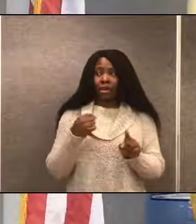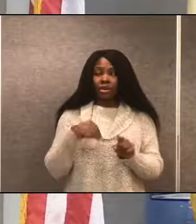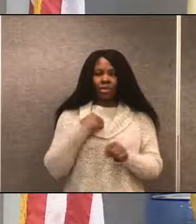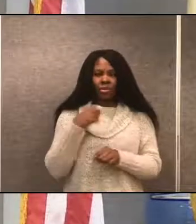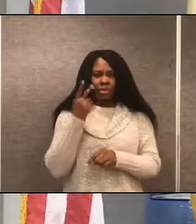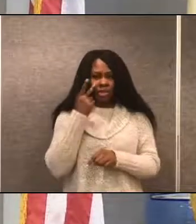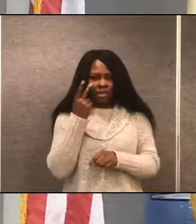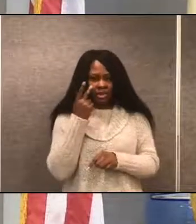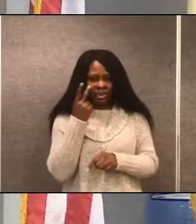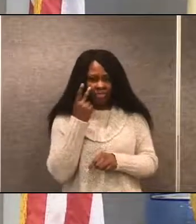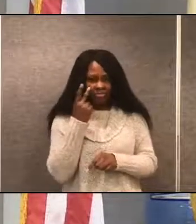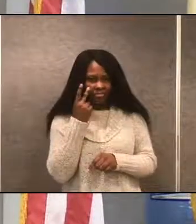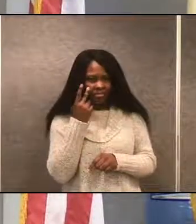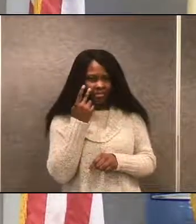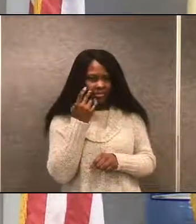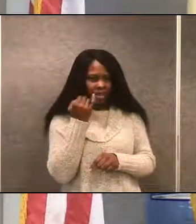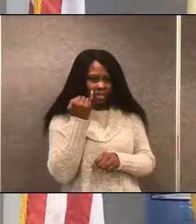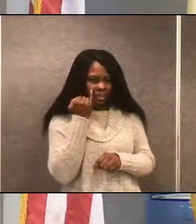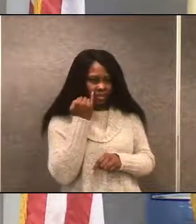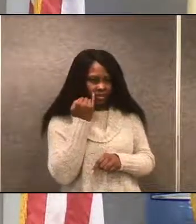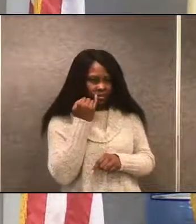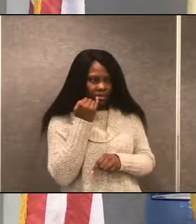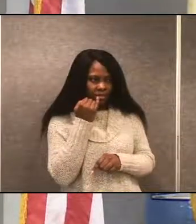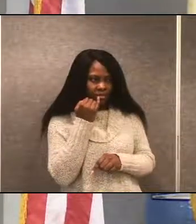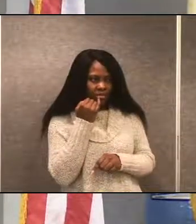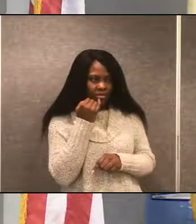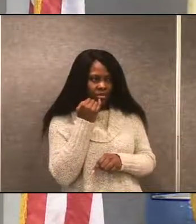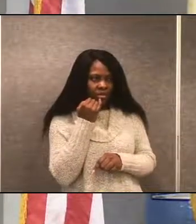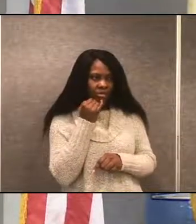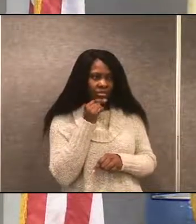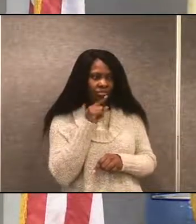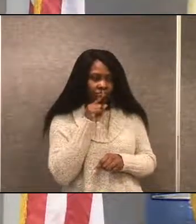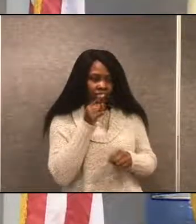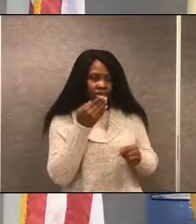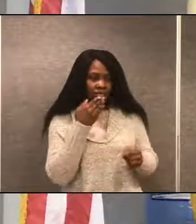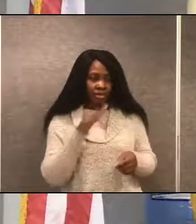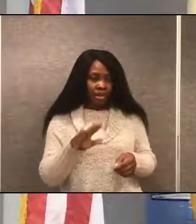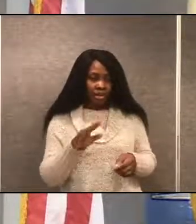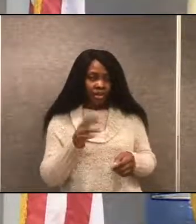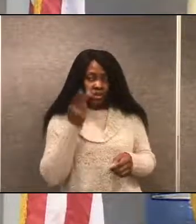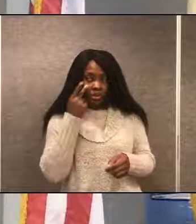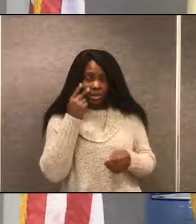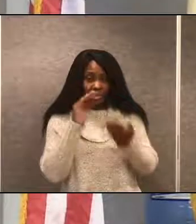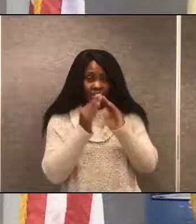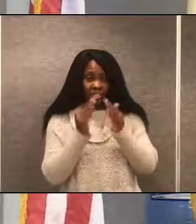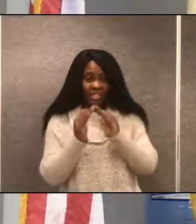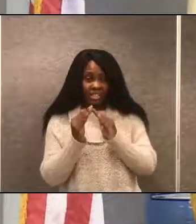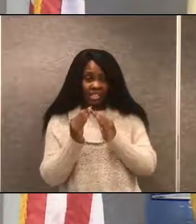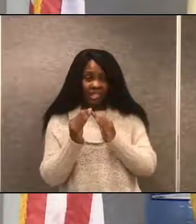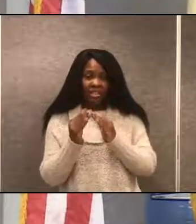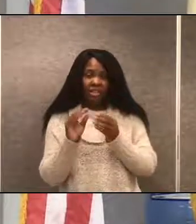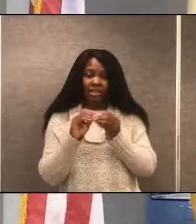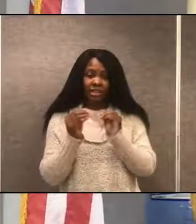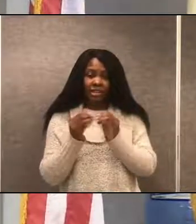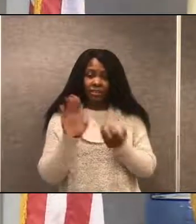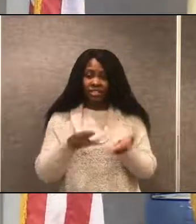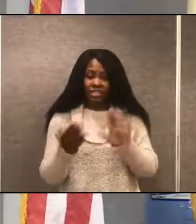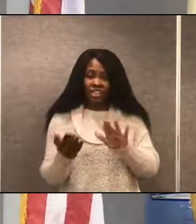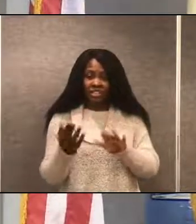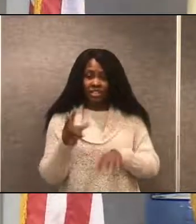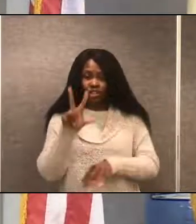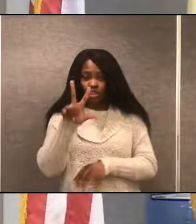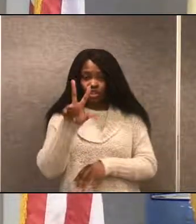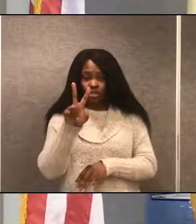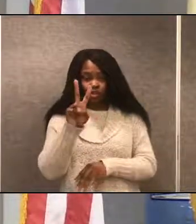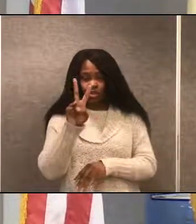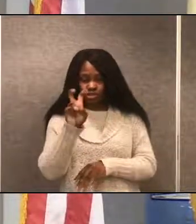and within the city, the number of COVID-related deaths is 234, which represents